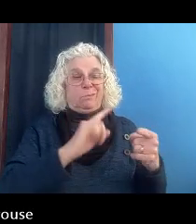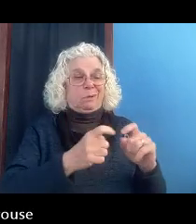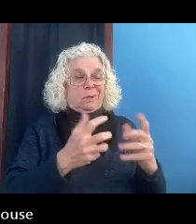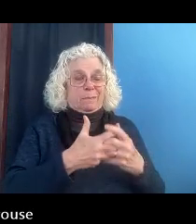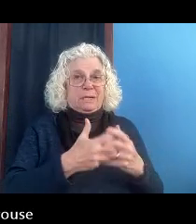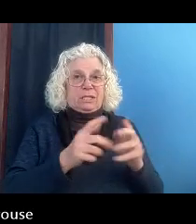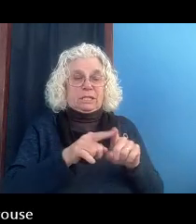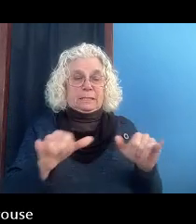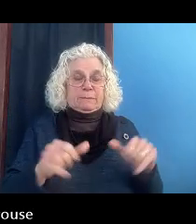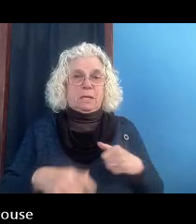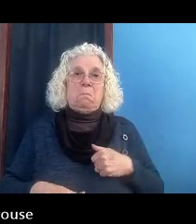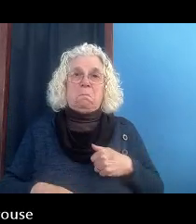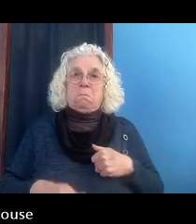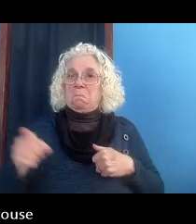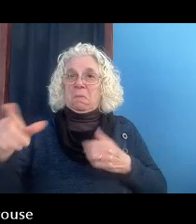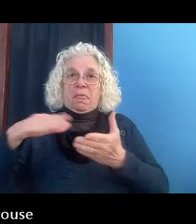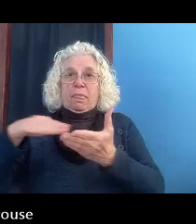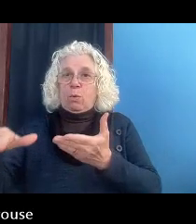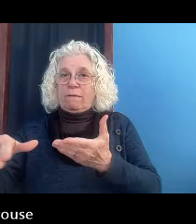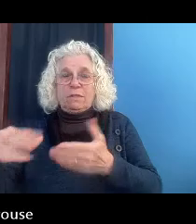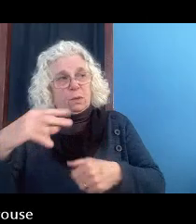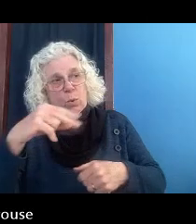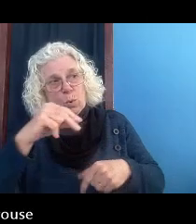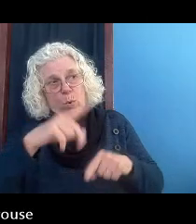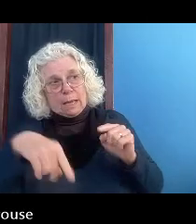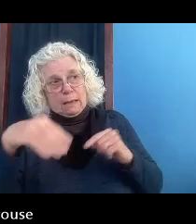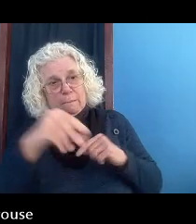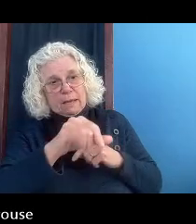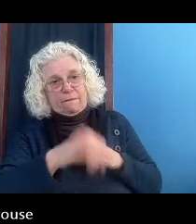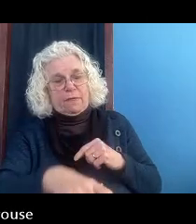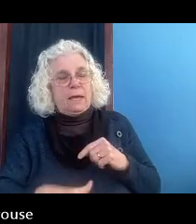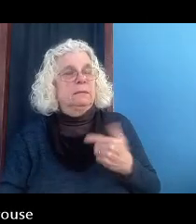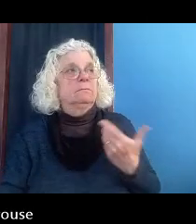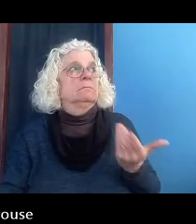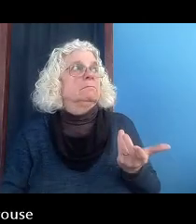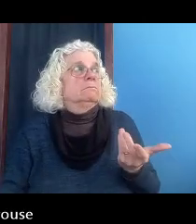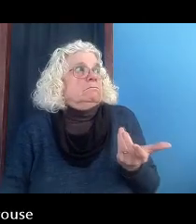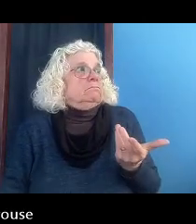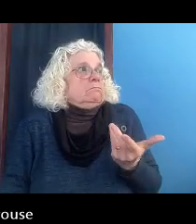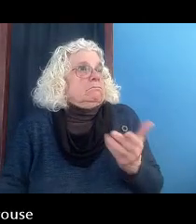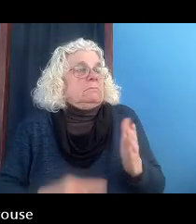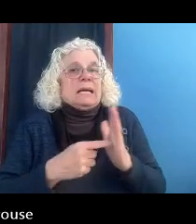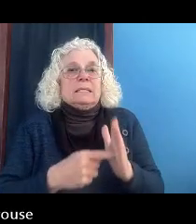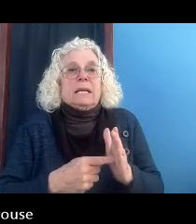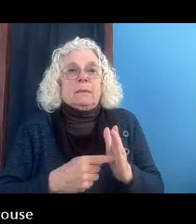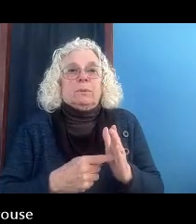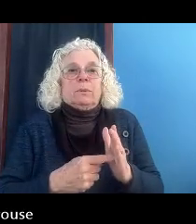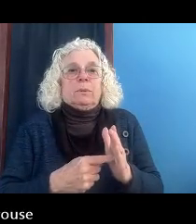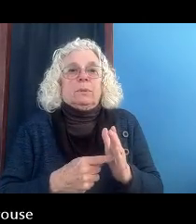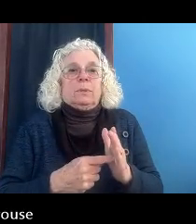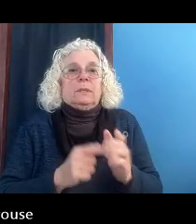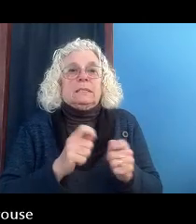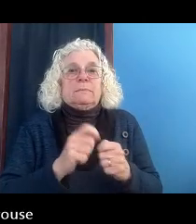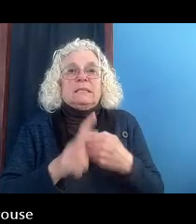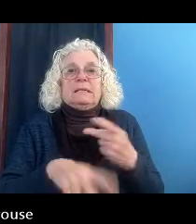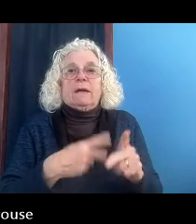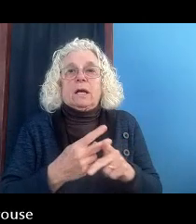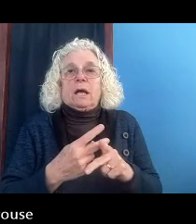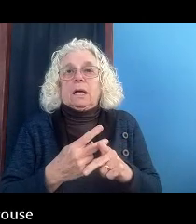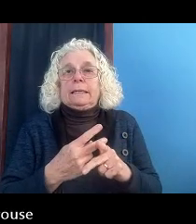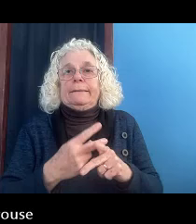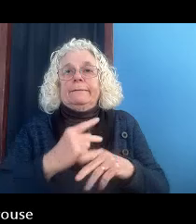this waiver program wouldn't pay for, such as, like, maybe some, like, a planner or something, or an ergonomic